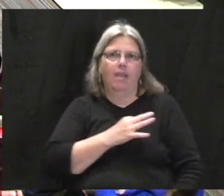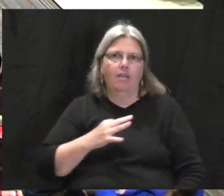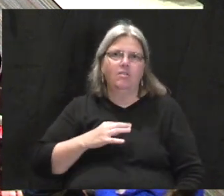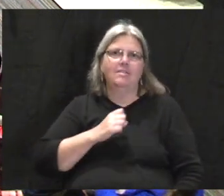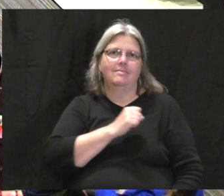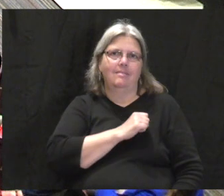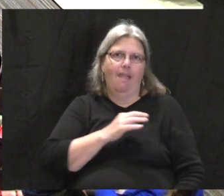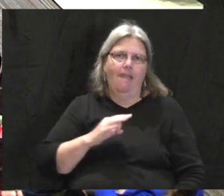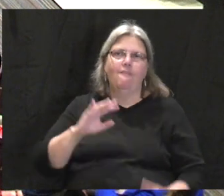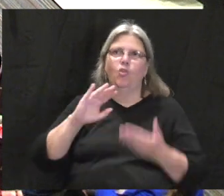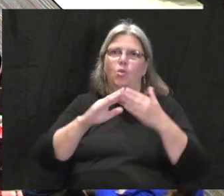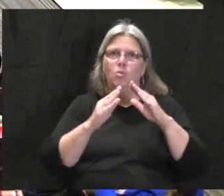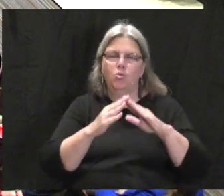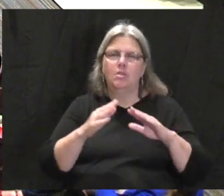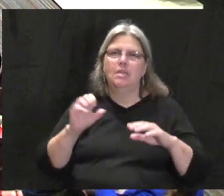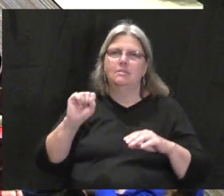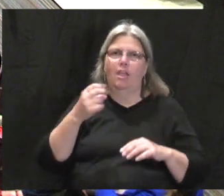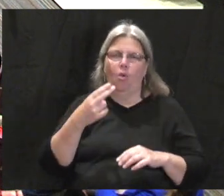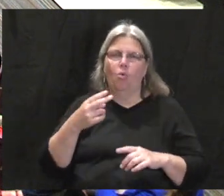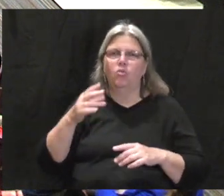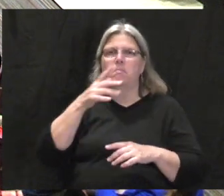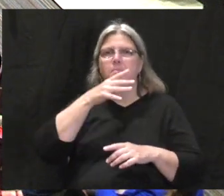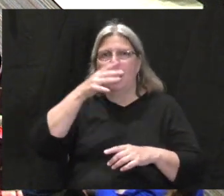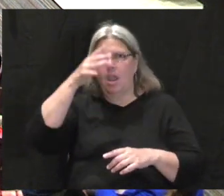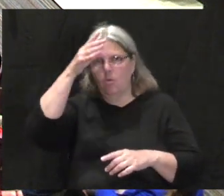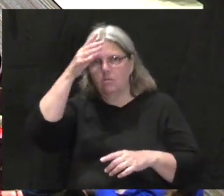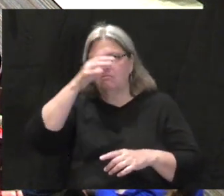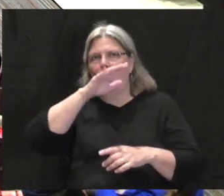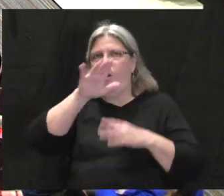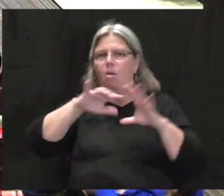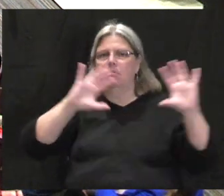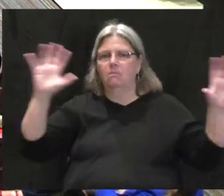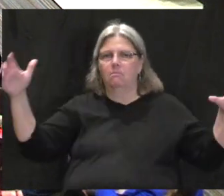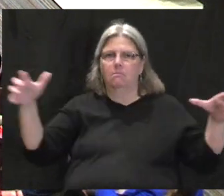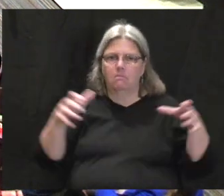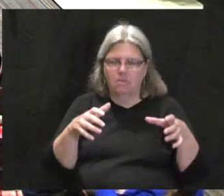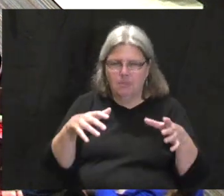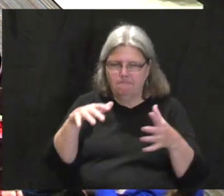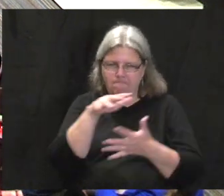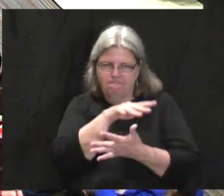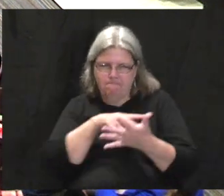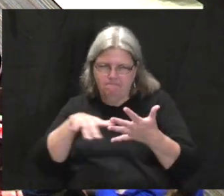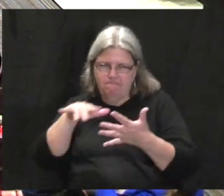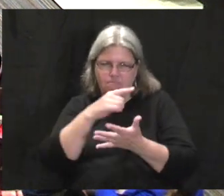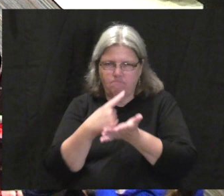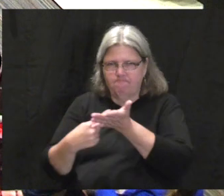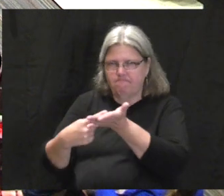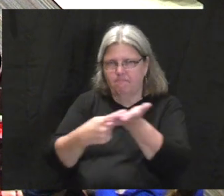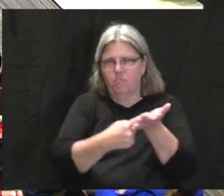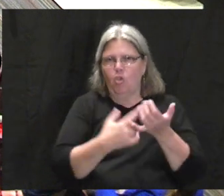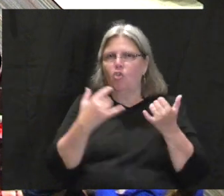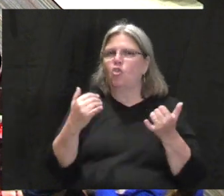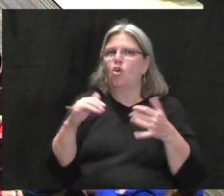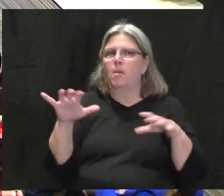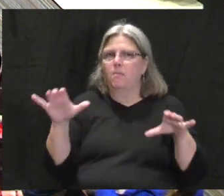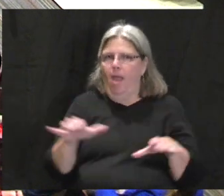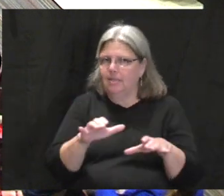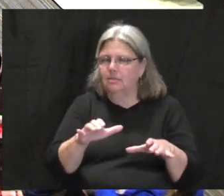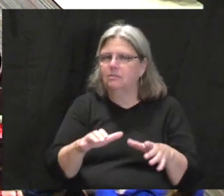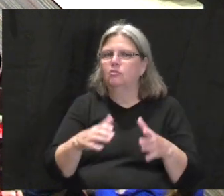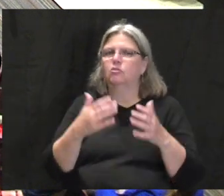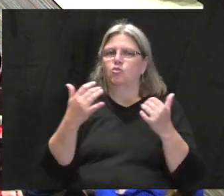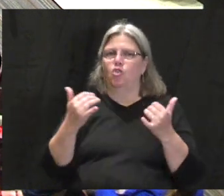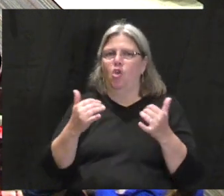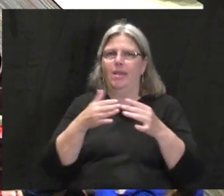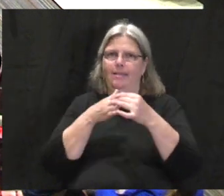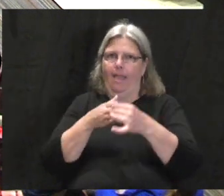those to our principals. We got feedback from principals, we've gotten feedback from teachers, we've gotten feedback from the community, and the document